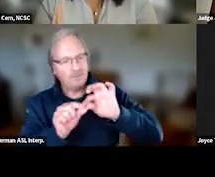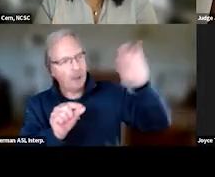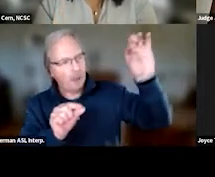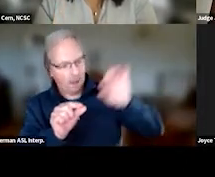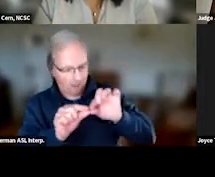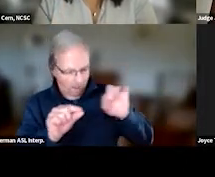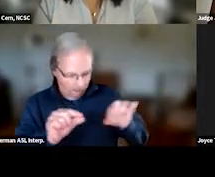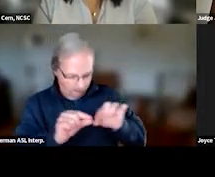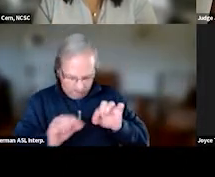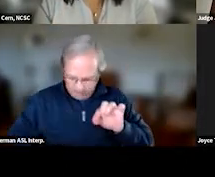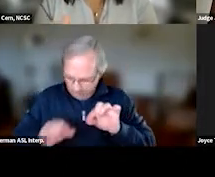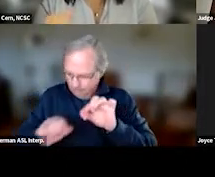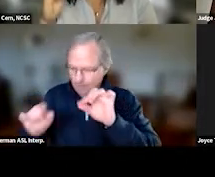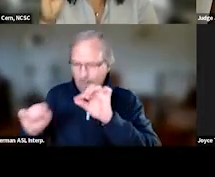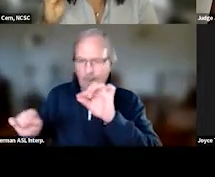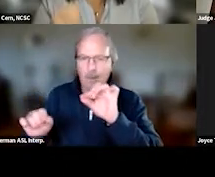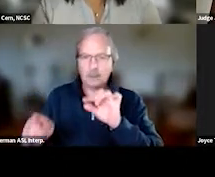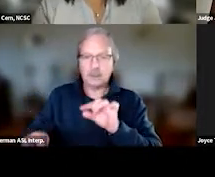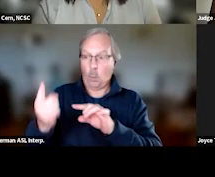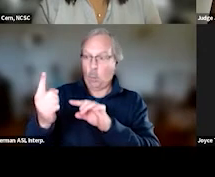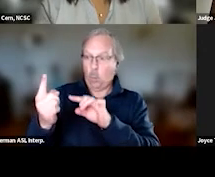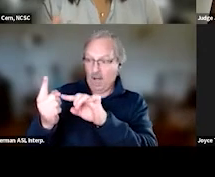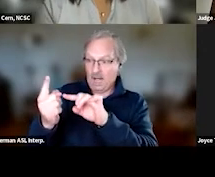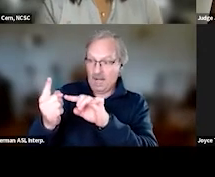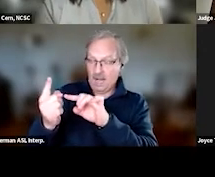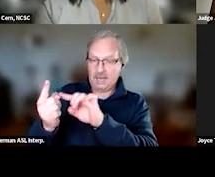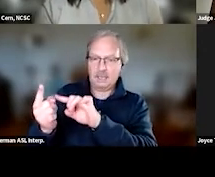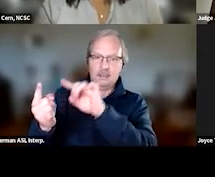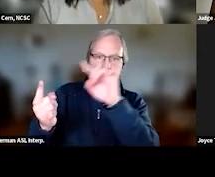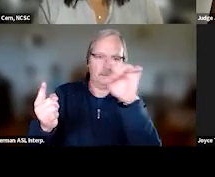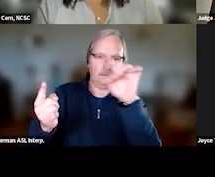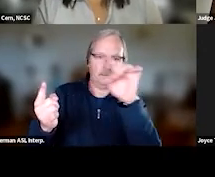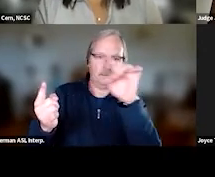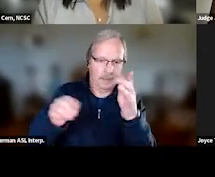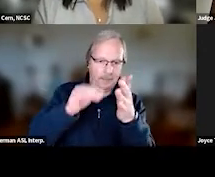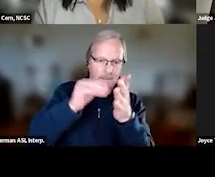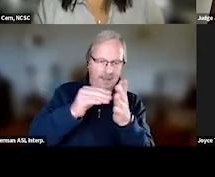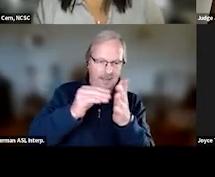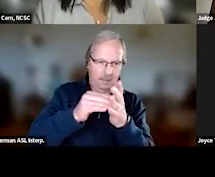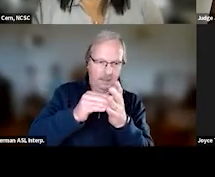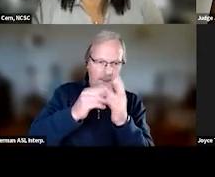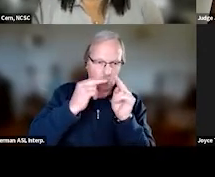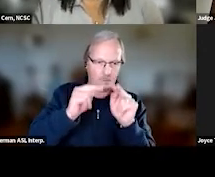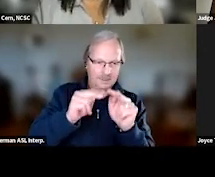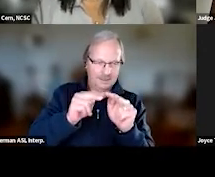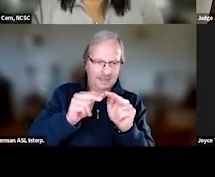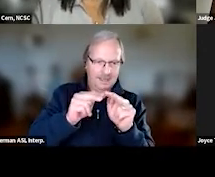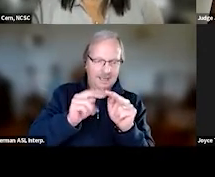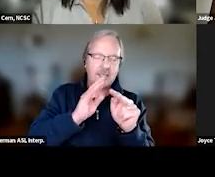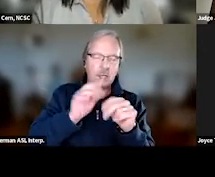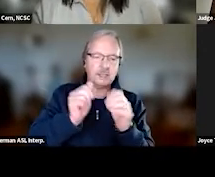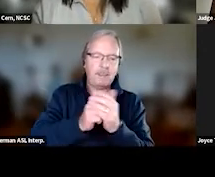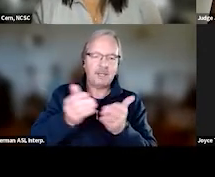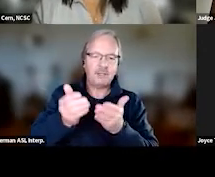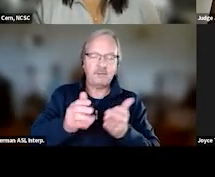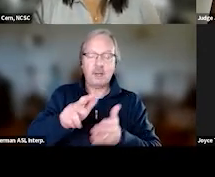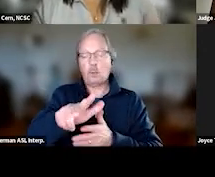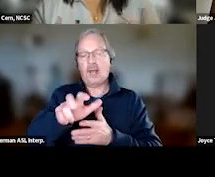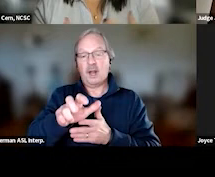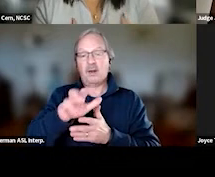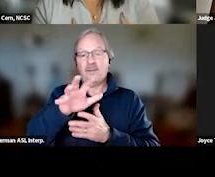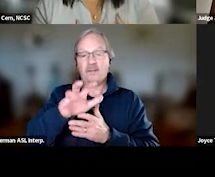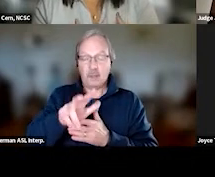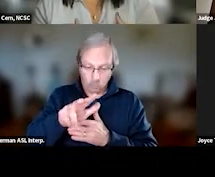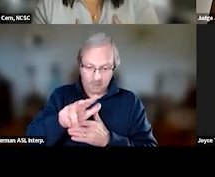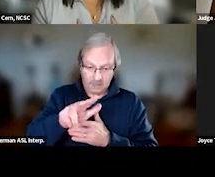hub countries is one, that's the US. And then just above that, sort of on, in the middle of the slide, it talks about serving 353 hubs. So